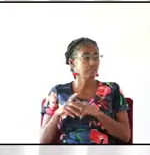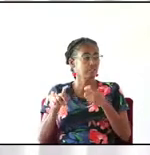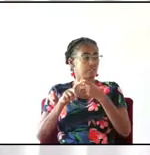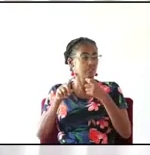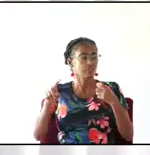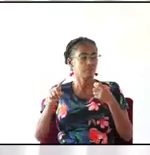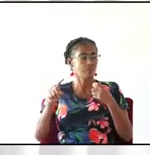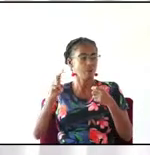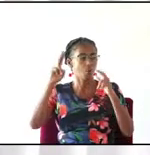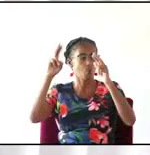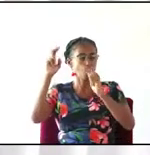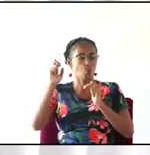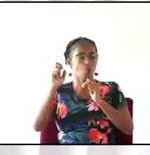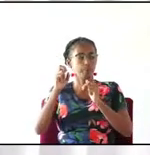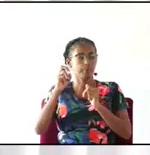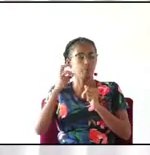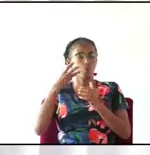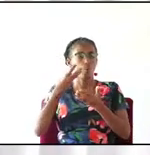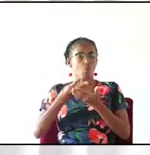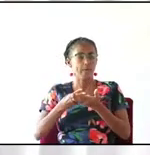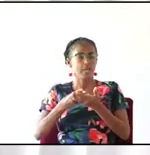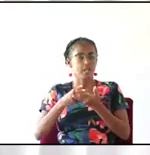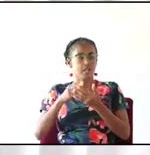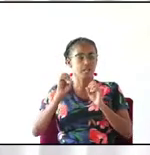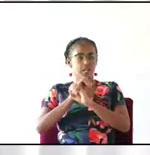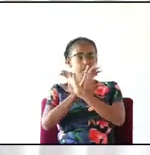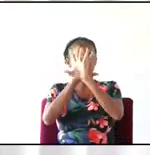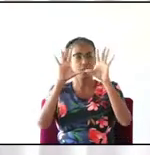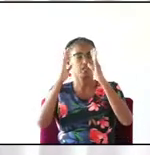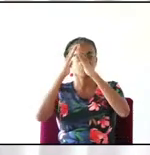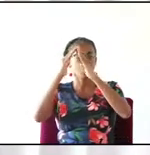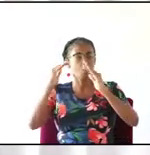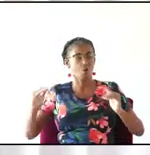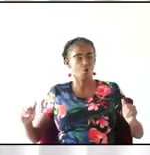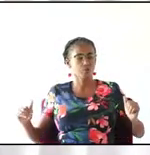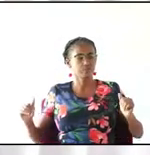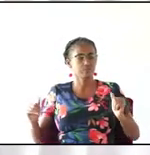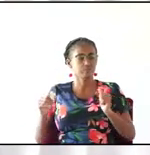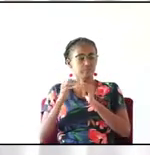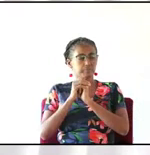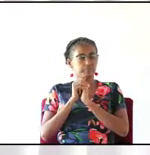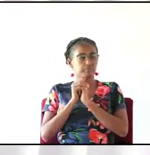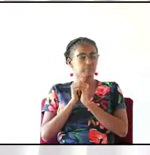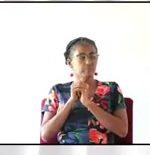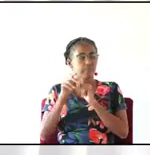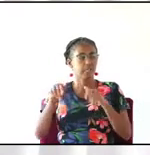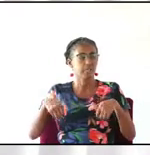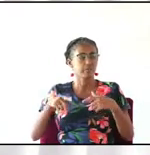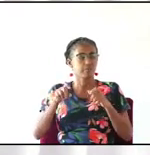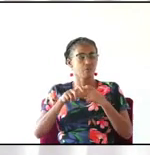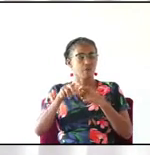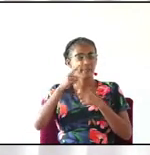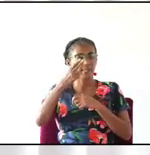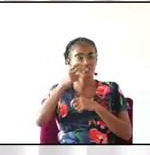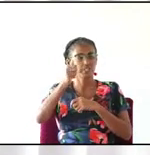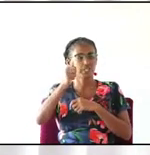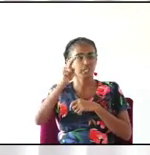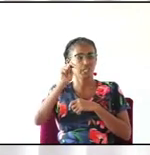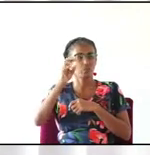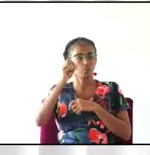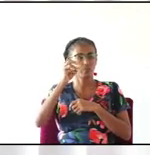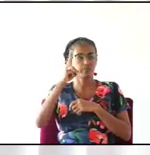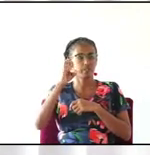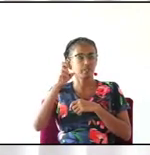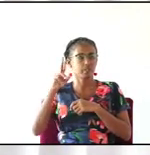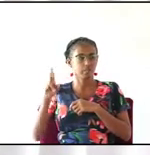Lighthouse, and the newly emerging Covenant Missionary Churches in Hanover. Husband